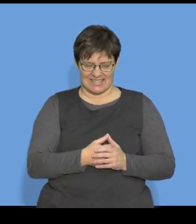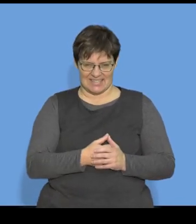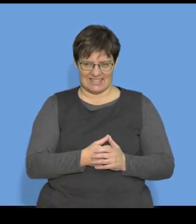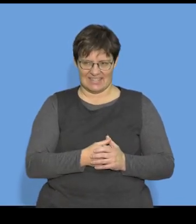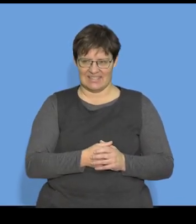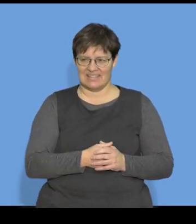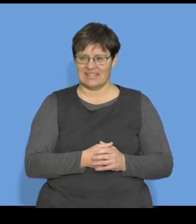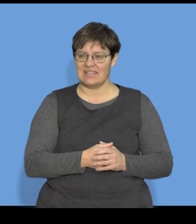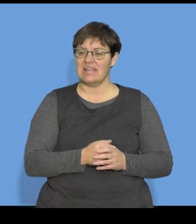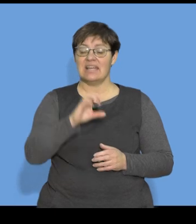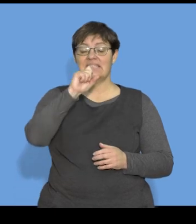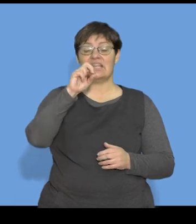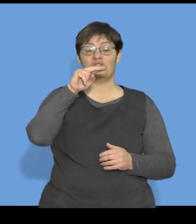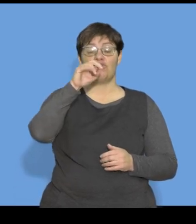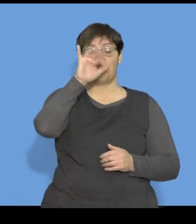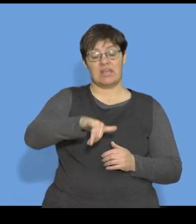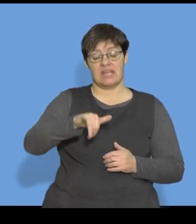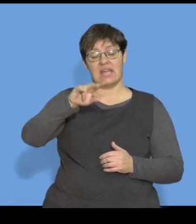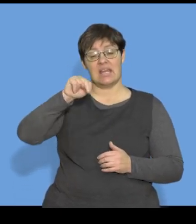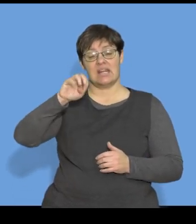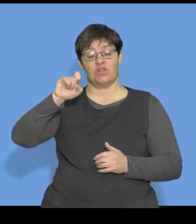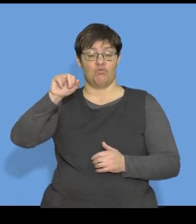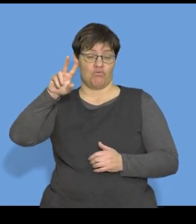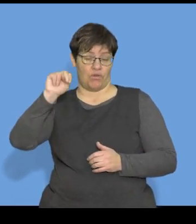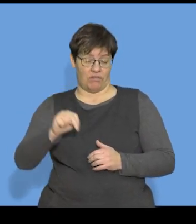are right to say A.